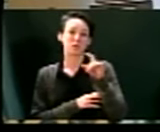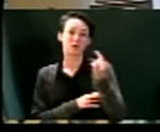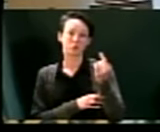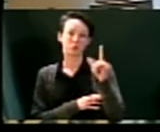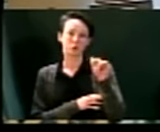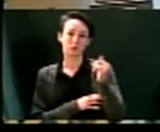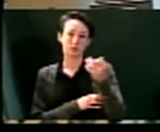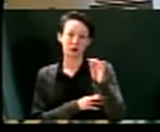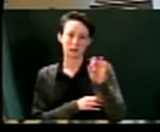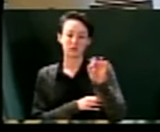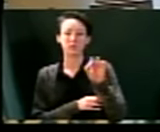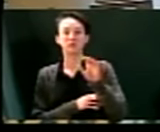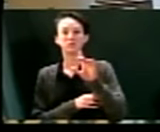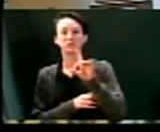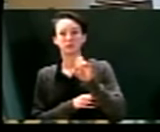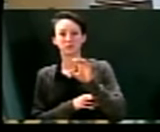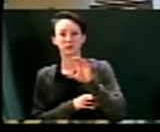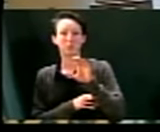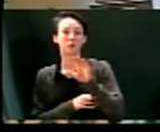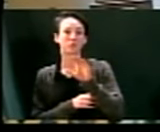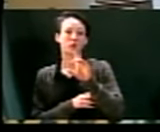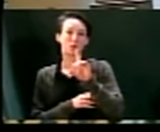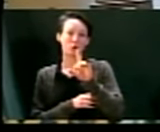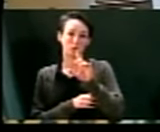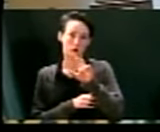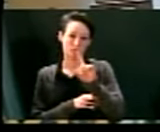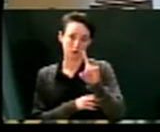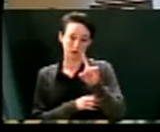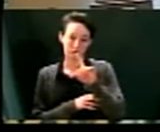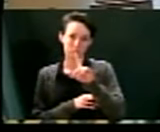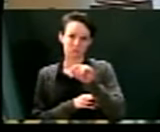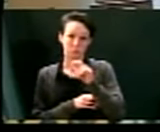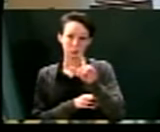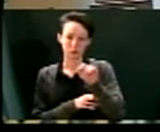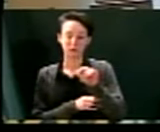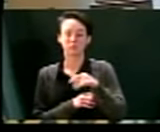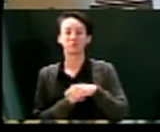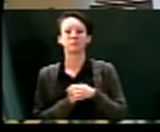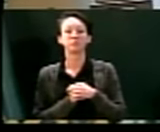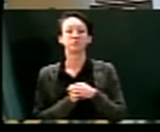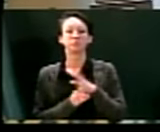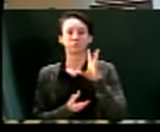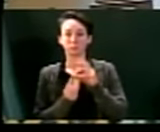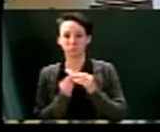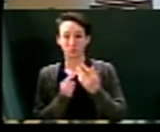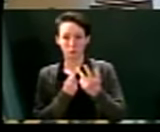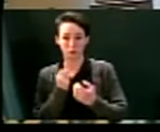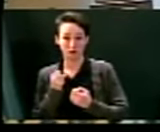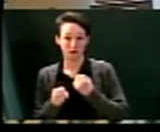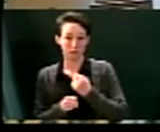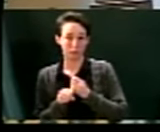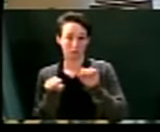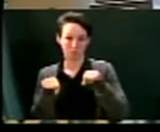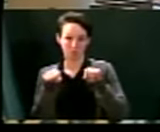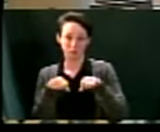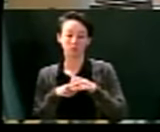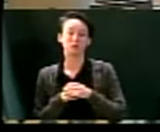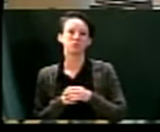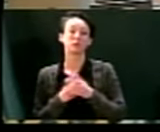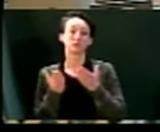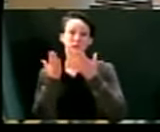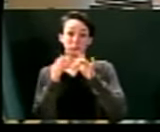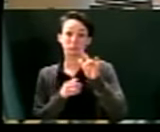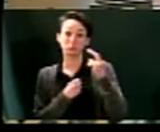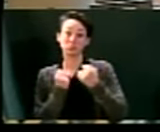total of 3 years. So moved. Second. Motion by Mr. Norman, seconded by Ms. Roundtree. Any discussion? All in favor